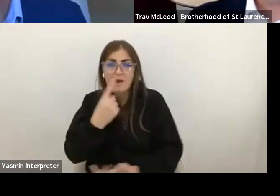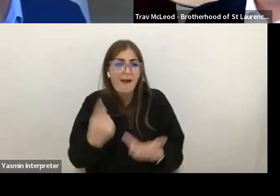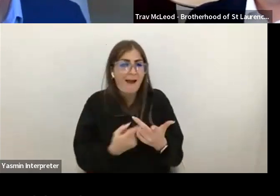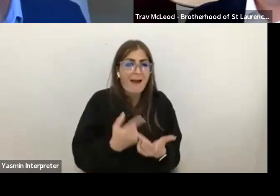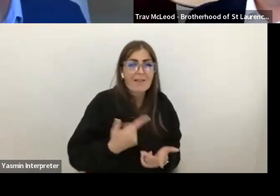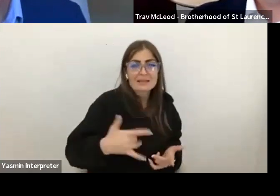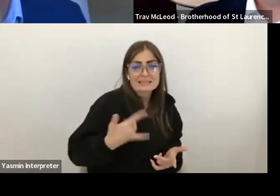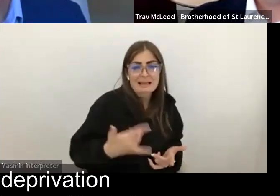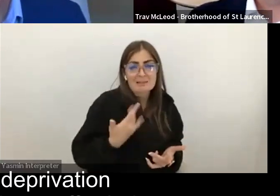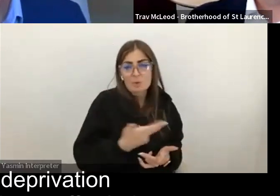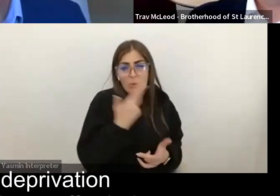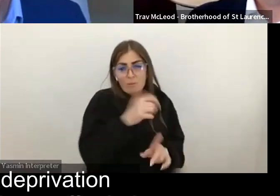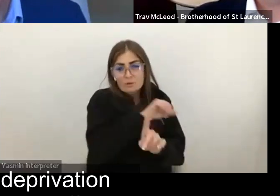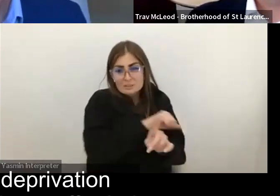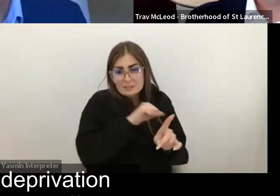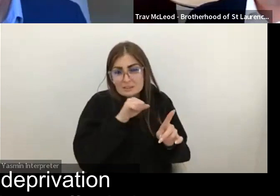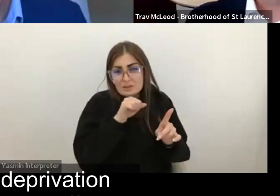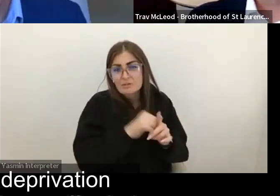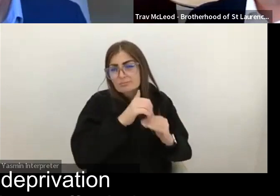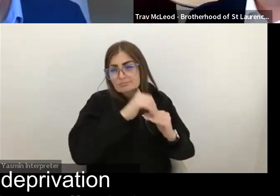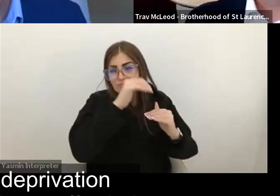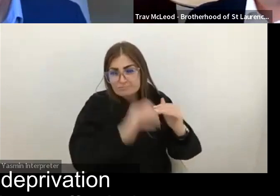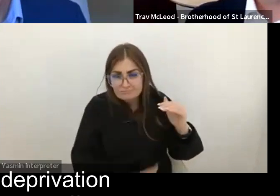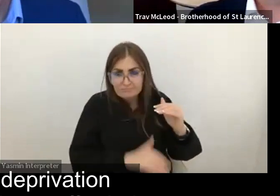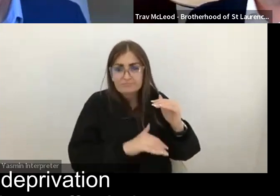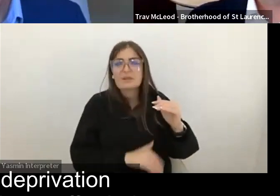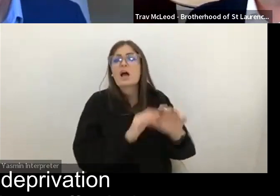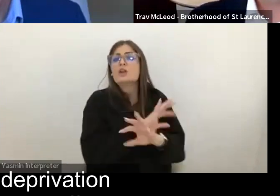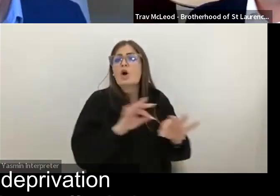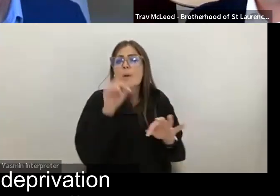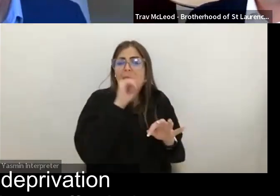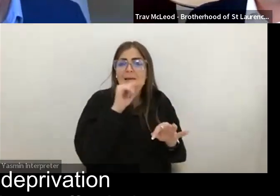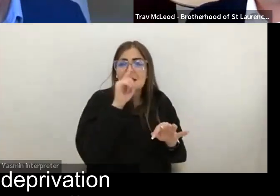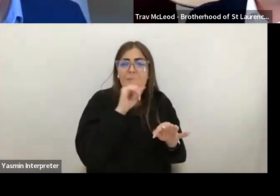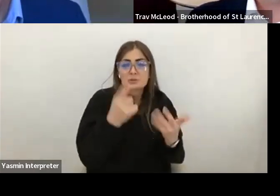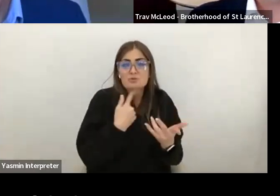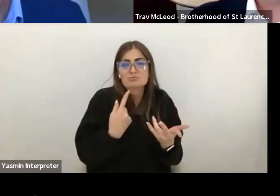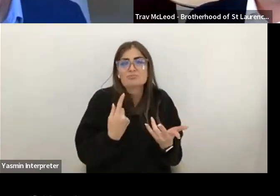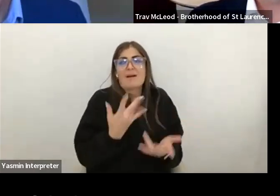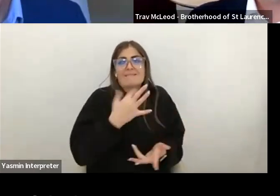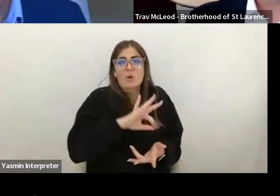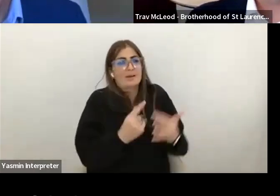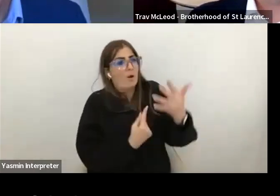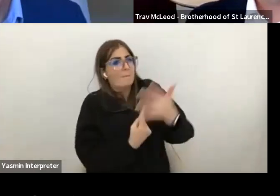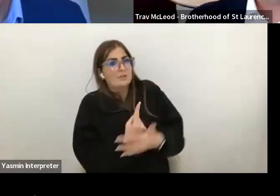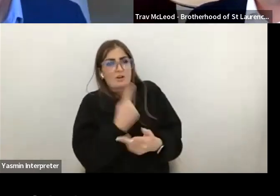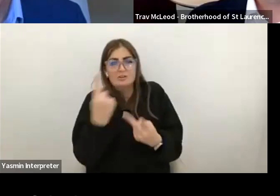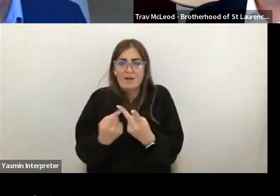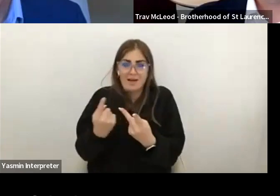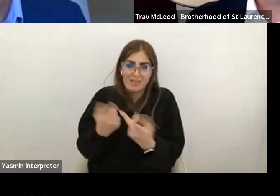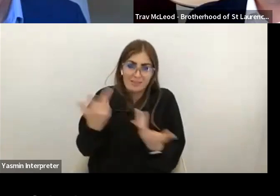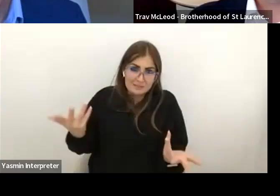in circumstances of extreme deprivation and have not been afforded the opportunities of